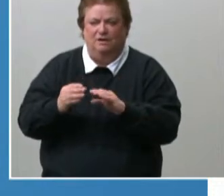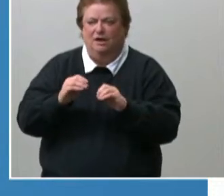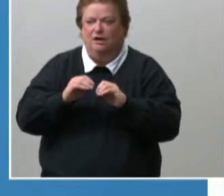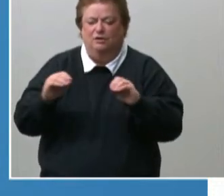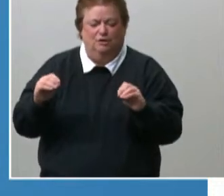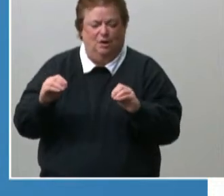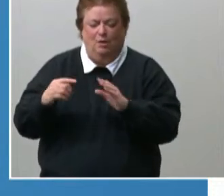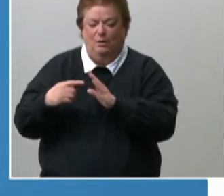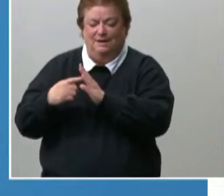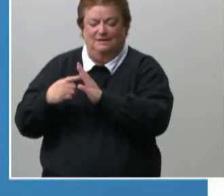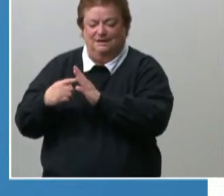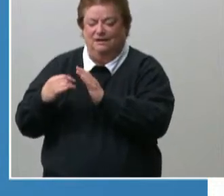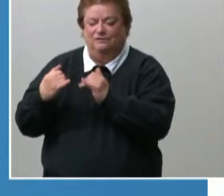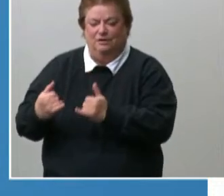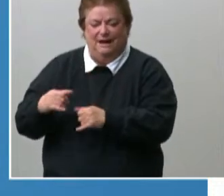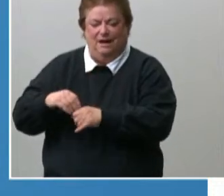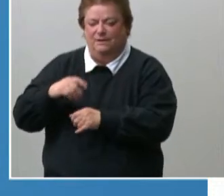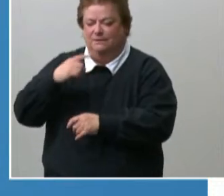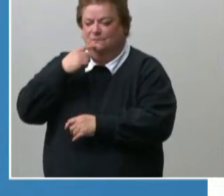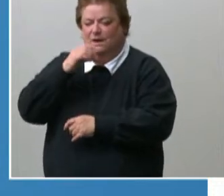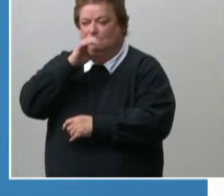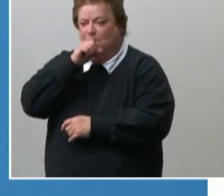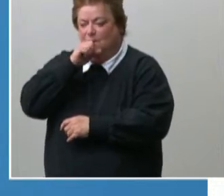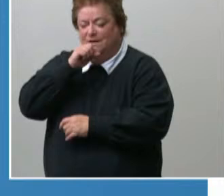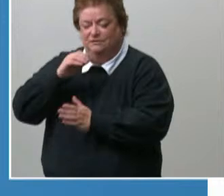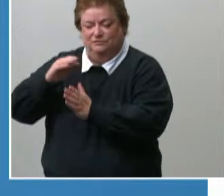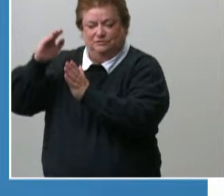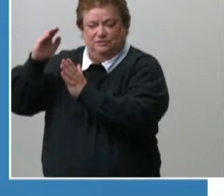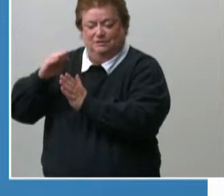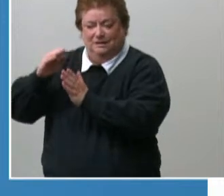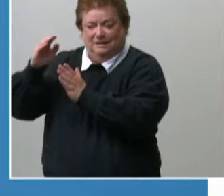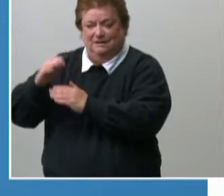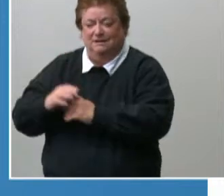are currently in the red or orange categories.